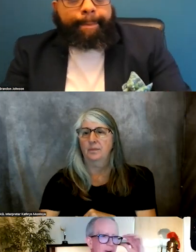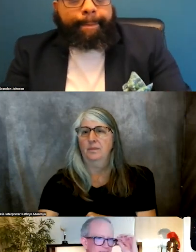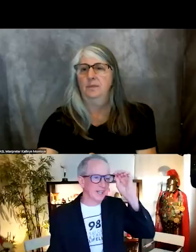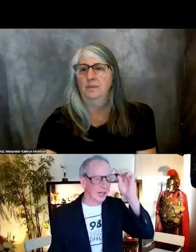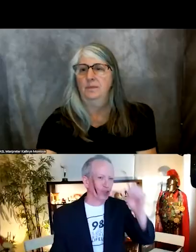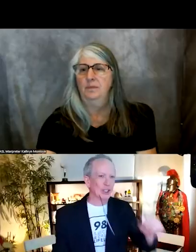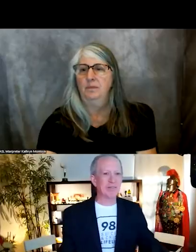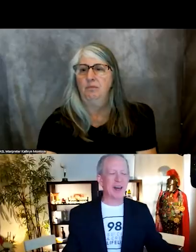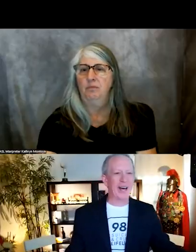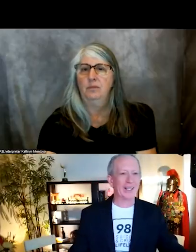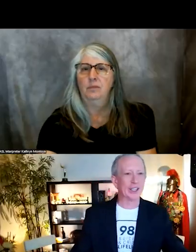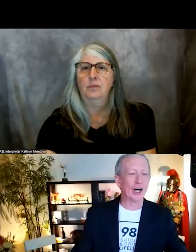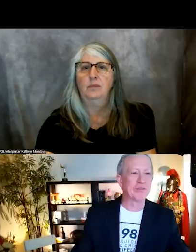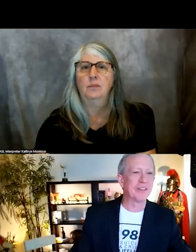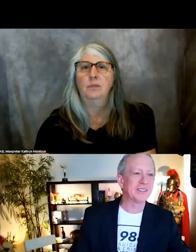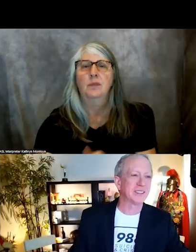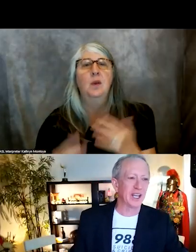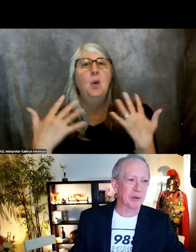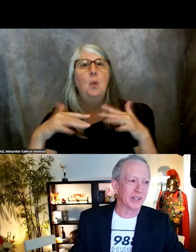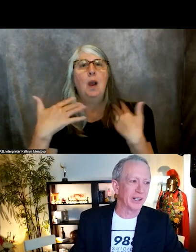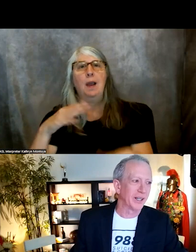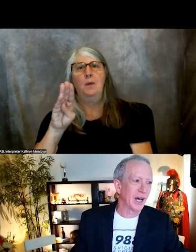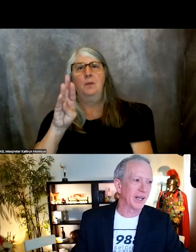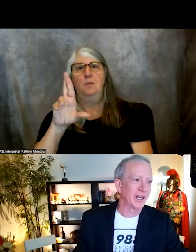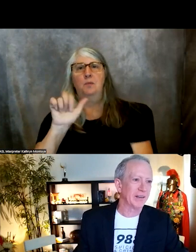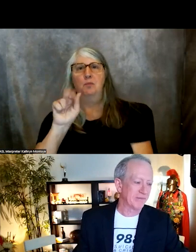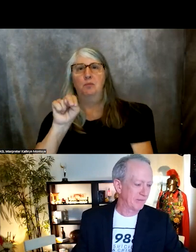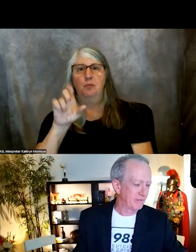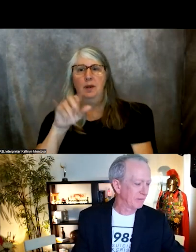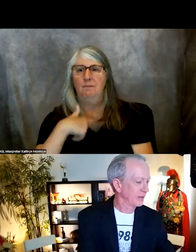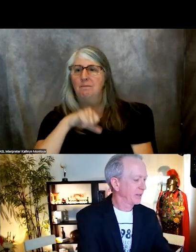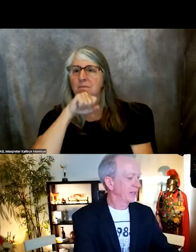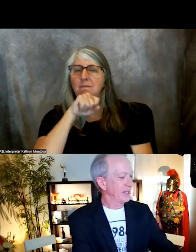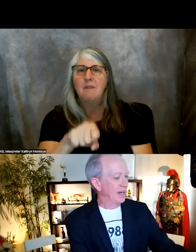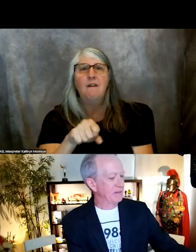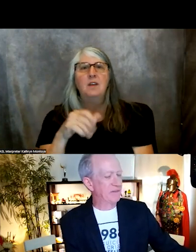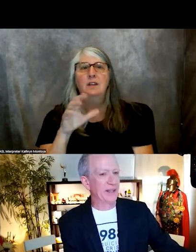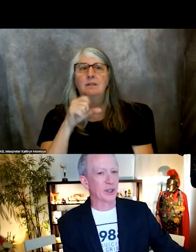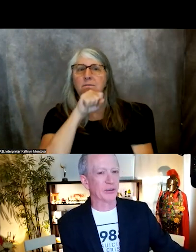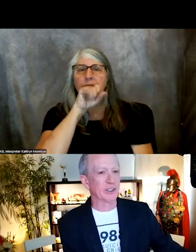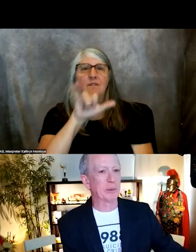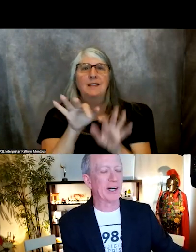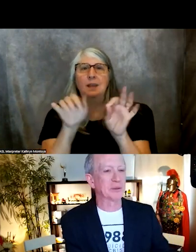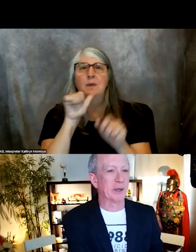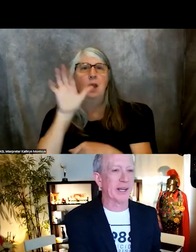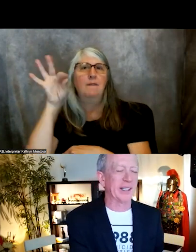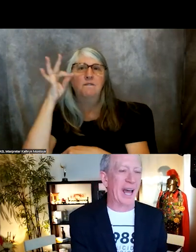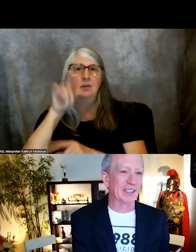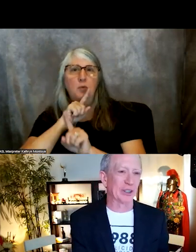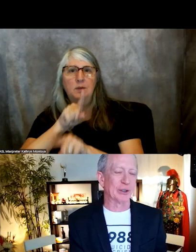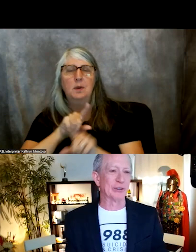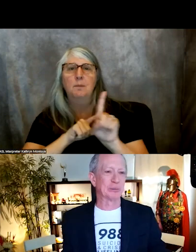Wow, Brandon, love that. Love the statement, not a federal response, but